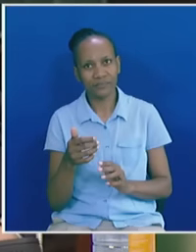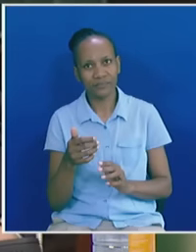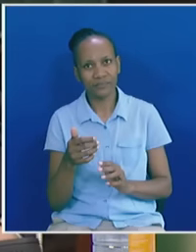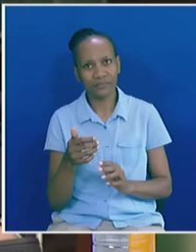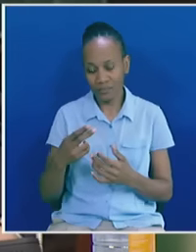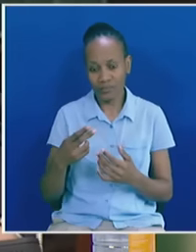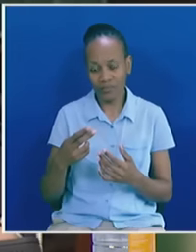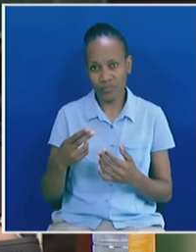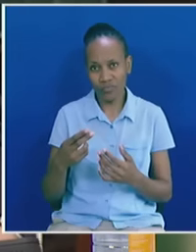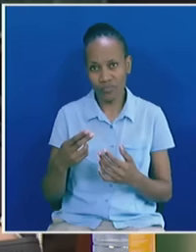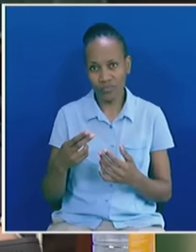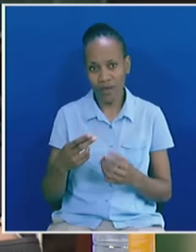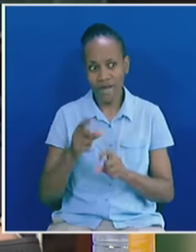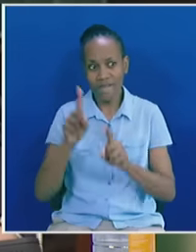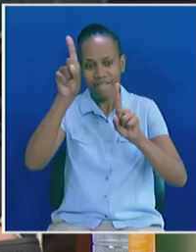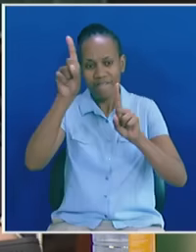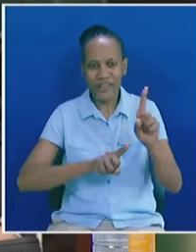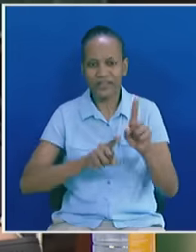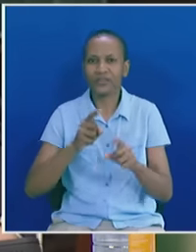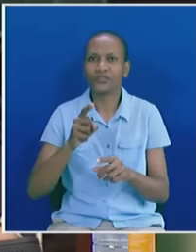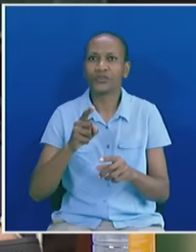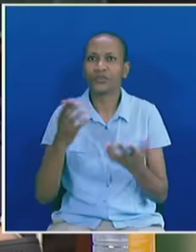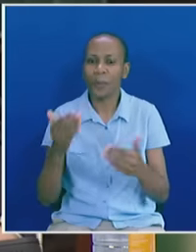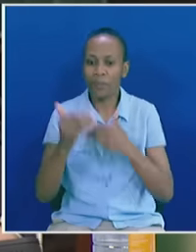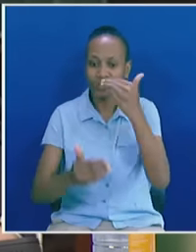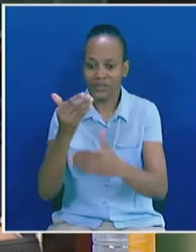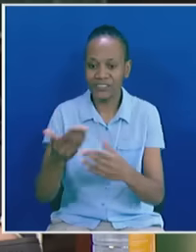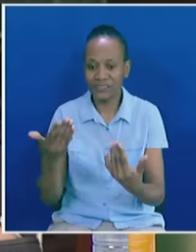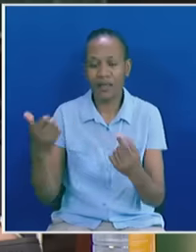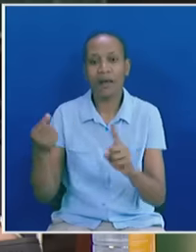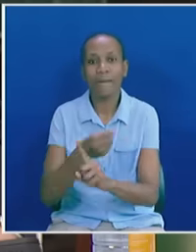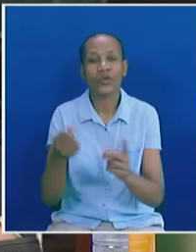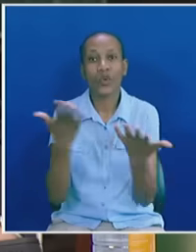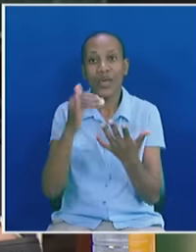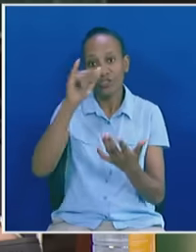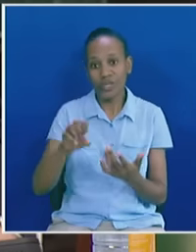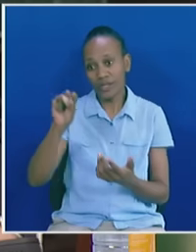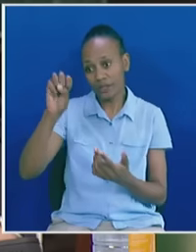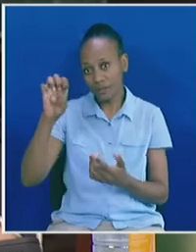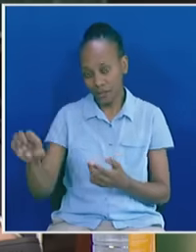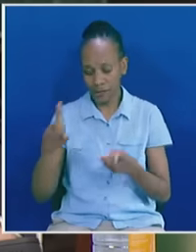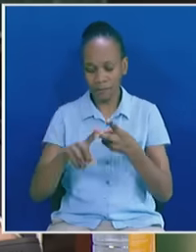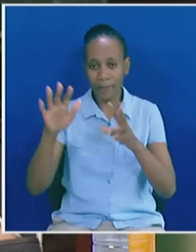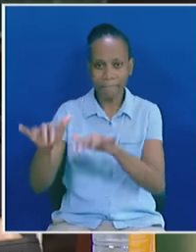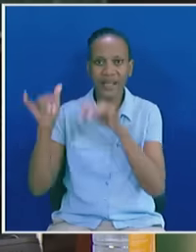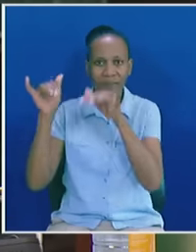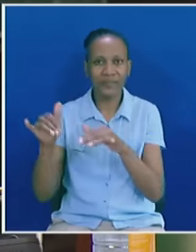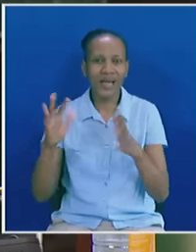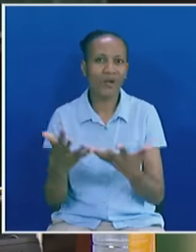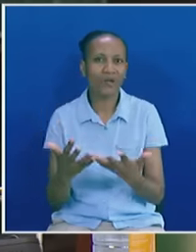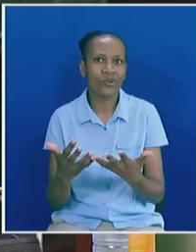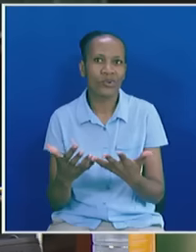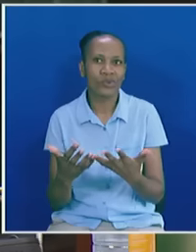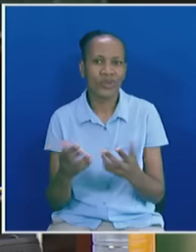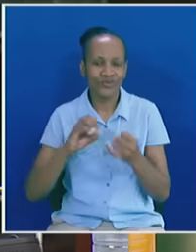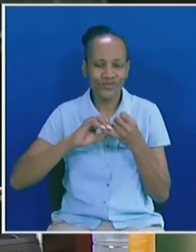month, unsuccessfully tried to manipulate the processes in the JSC and Parliament by trying at least 3 times to